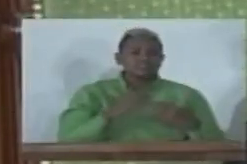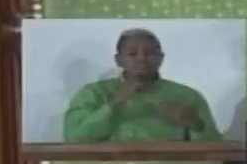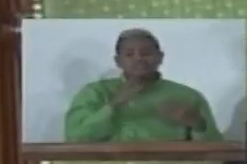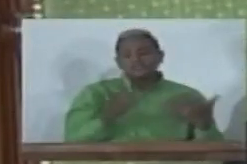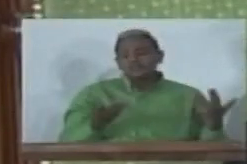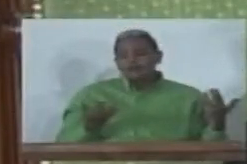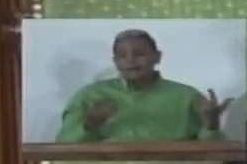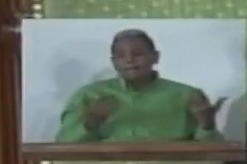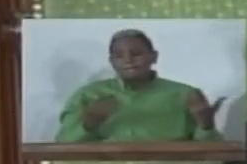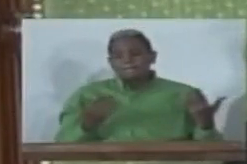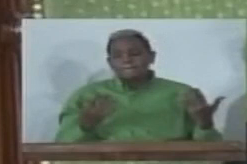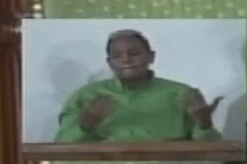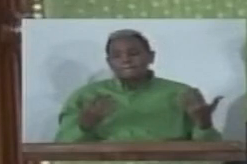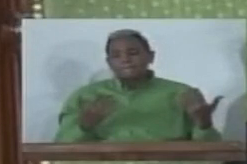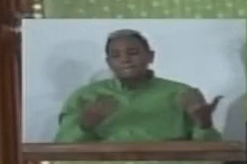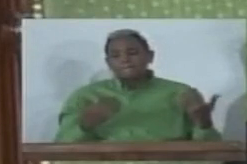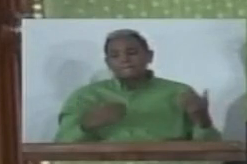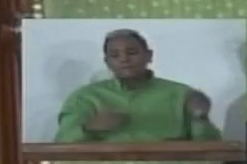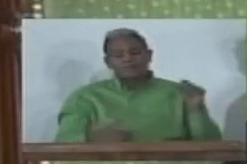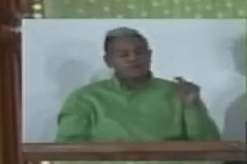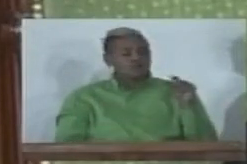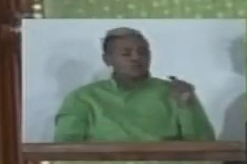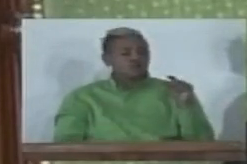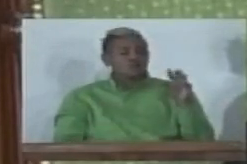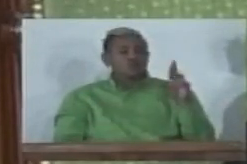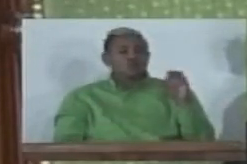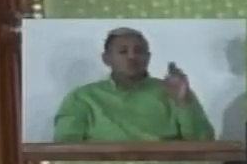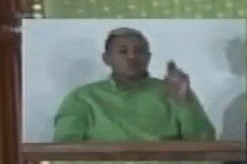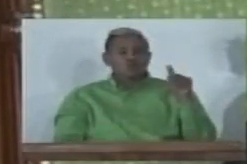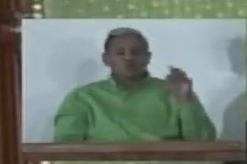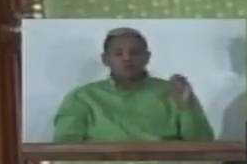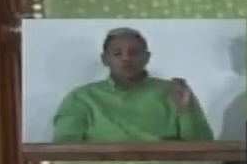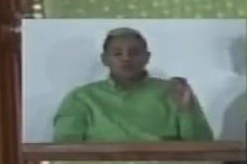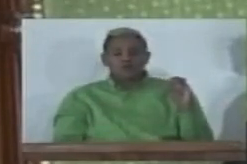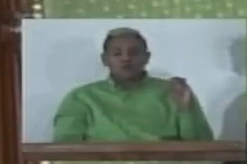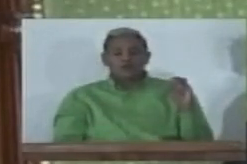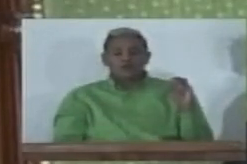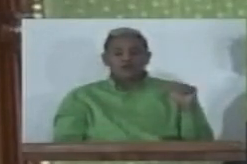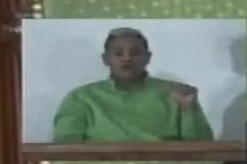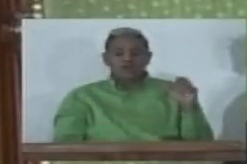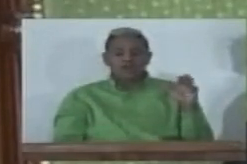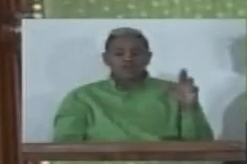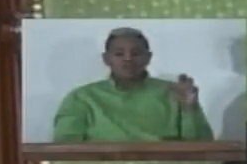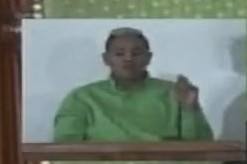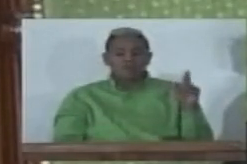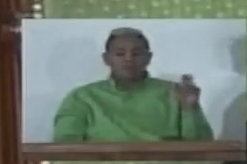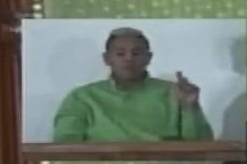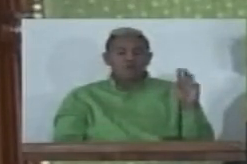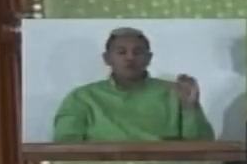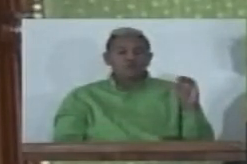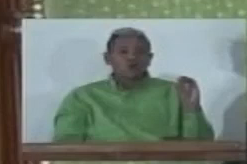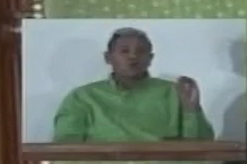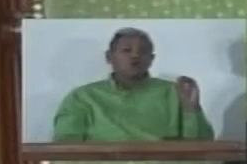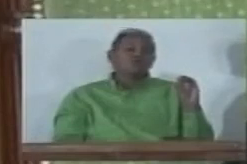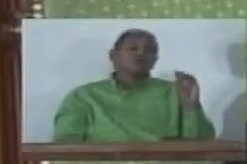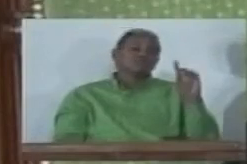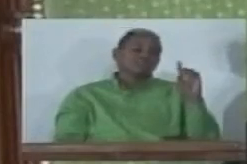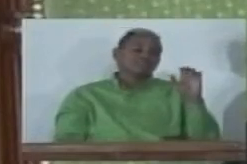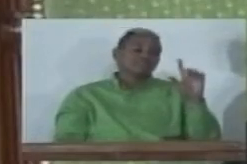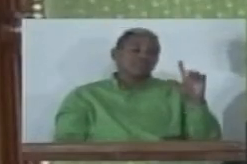Grupo Aeroportuario, I destroy their name, del Pacifico,